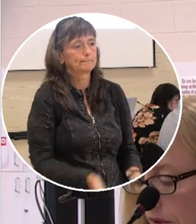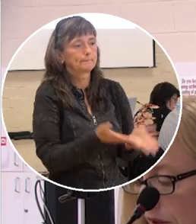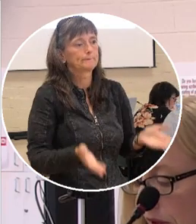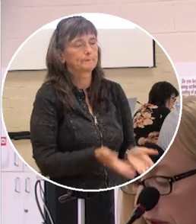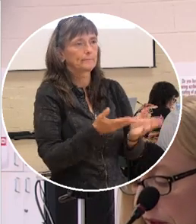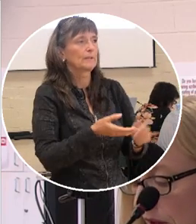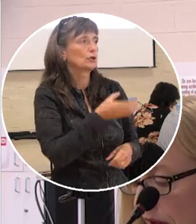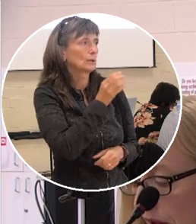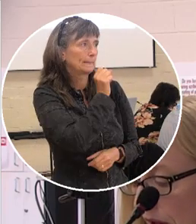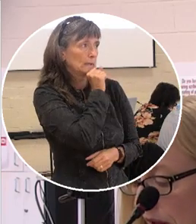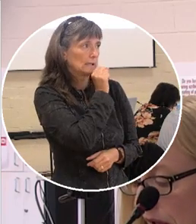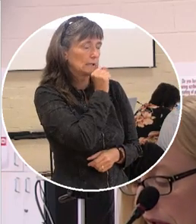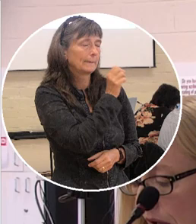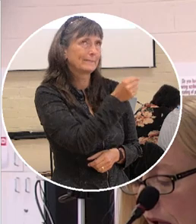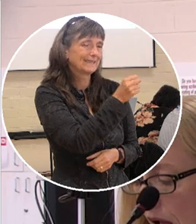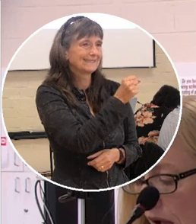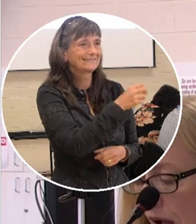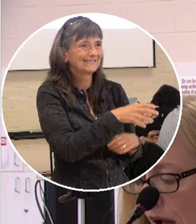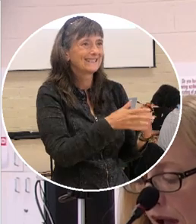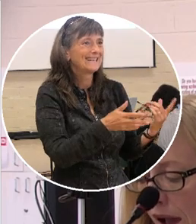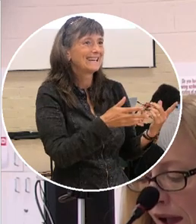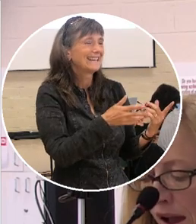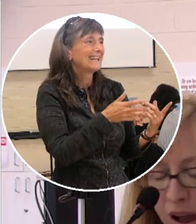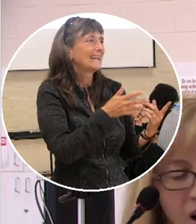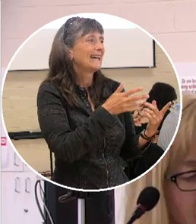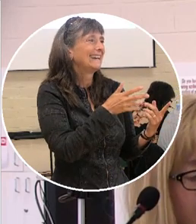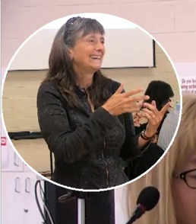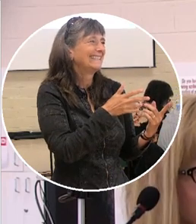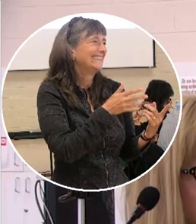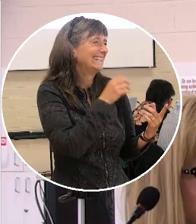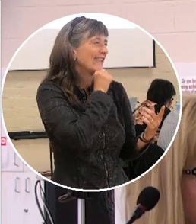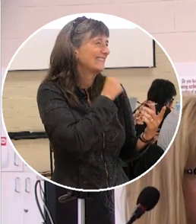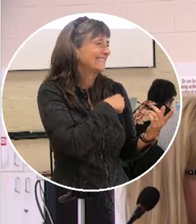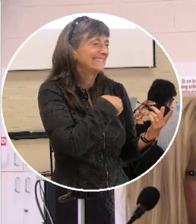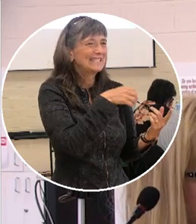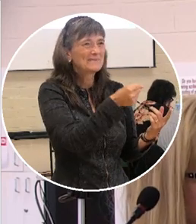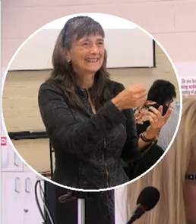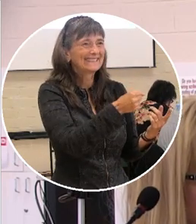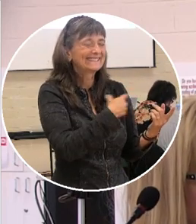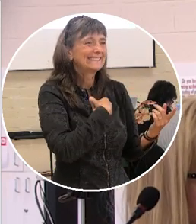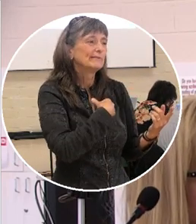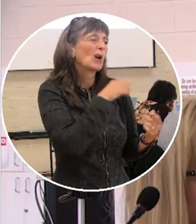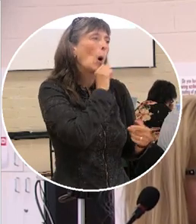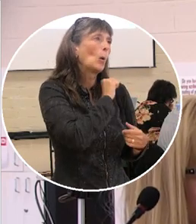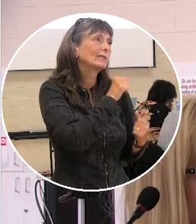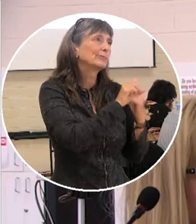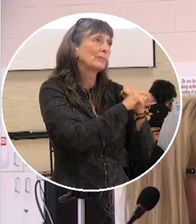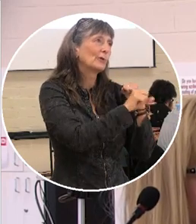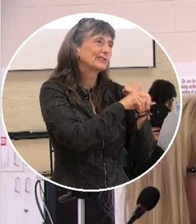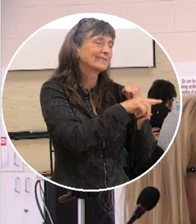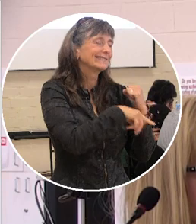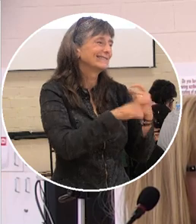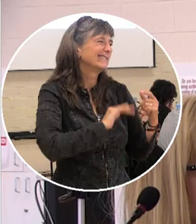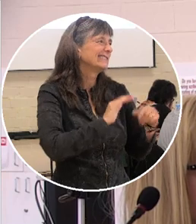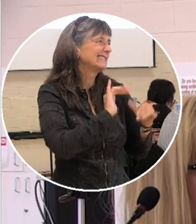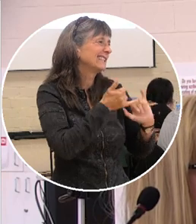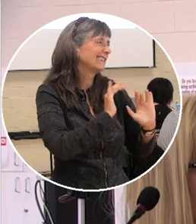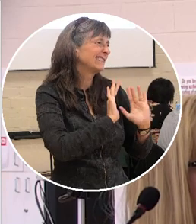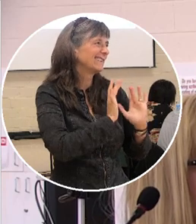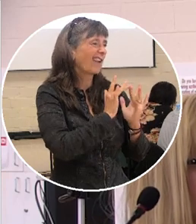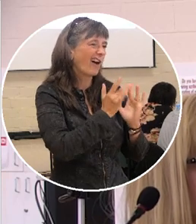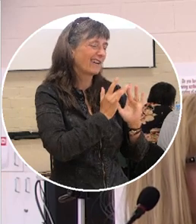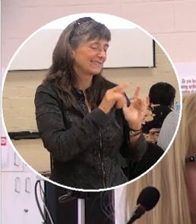They're old promotions glossed over a bit because you can enter these promotions online this